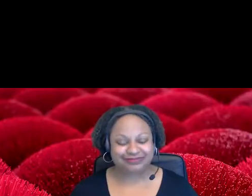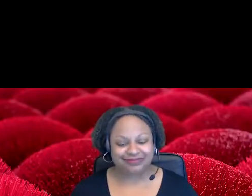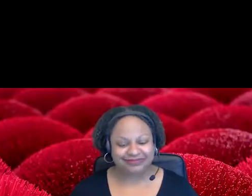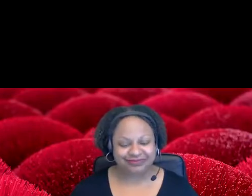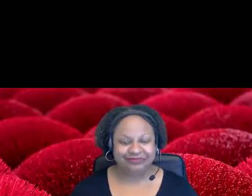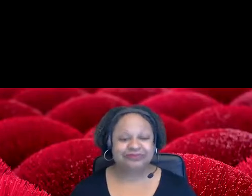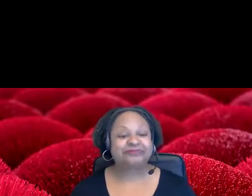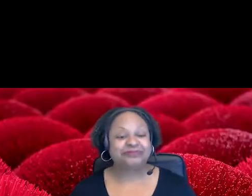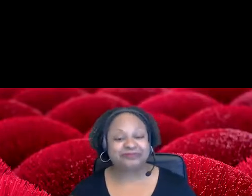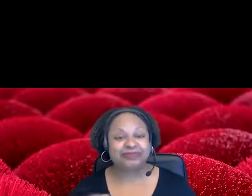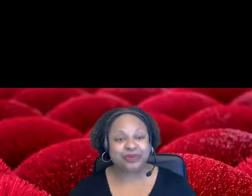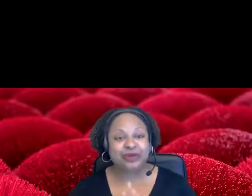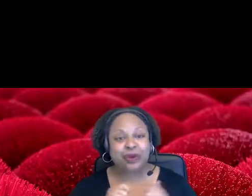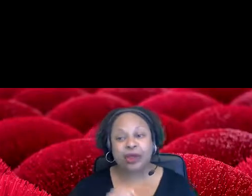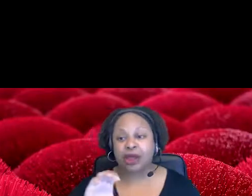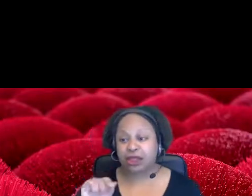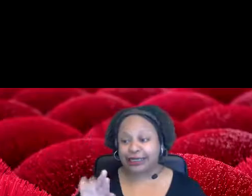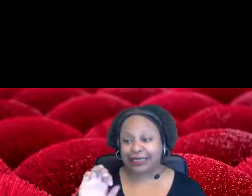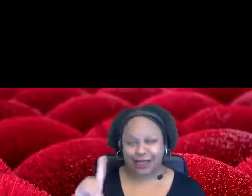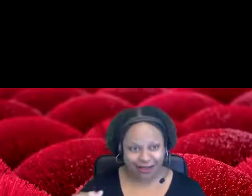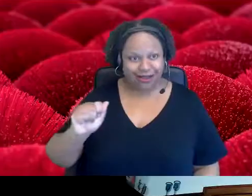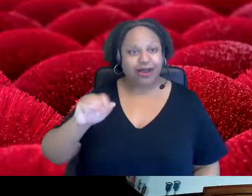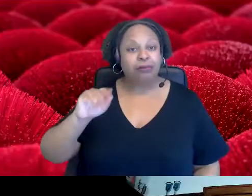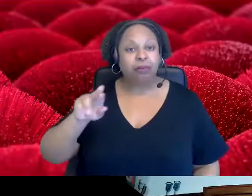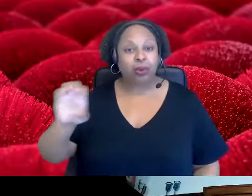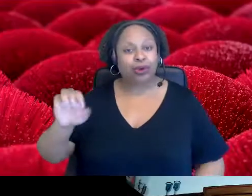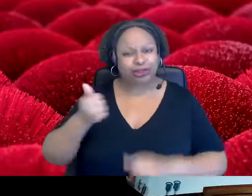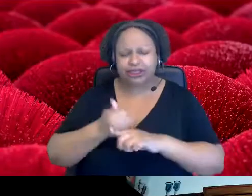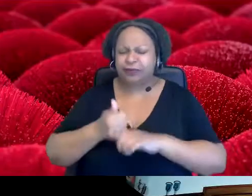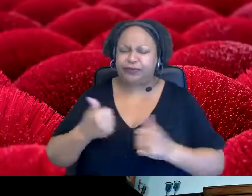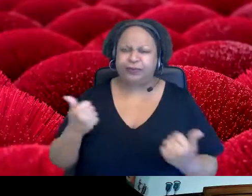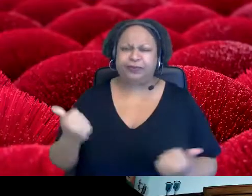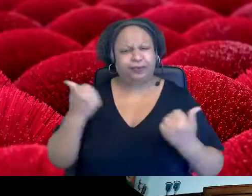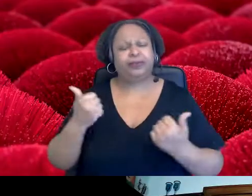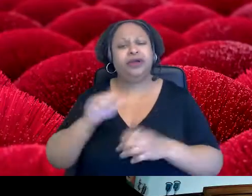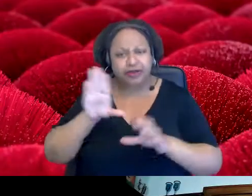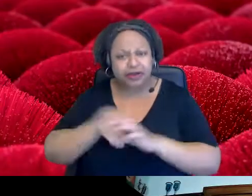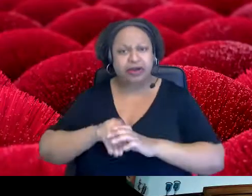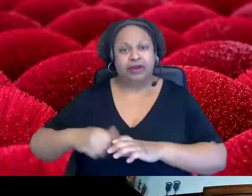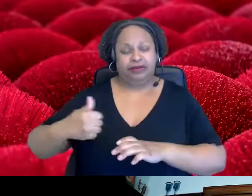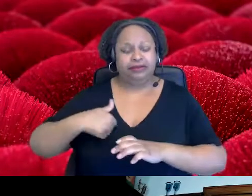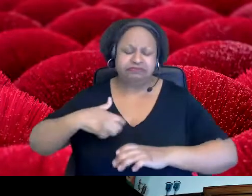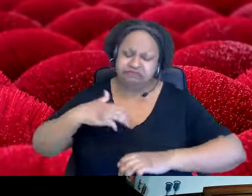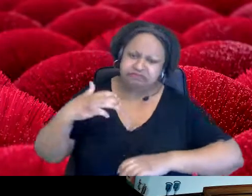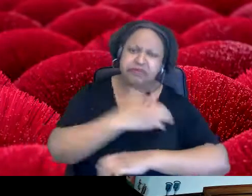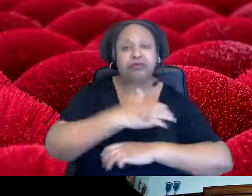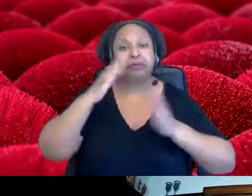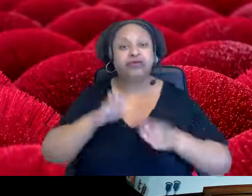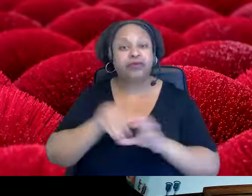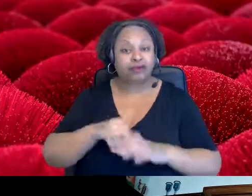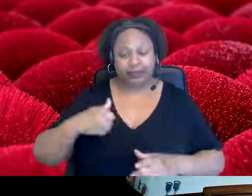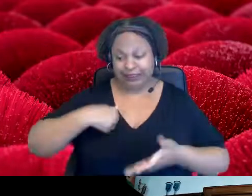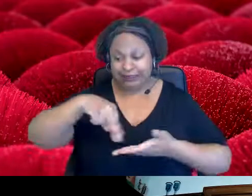So we'll start it with Claudia Moore. Claudia has been a force on the Canadian dance scene since the late